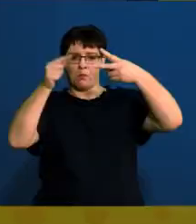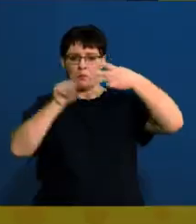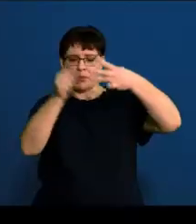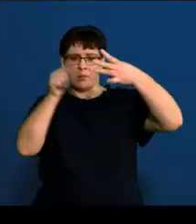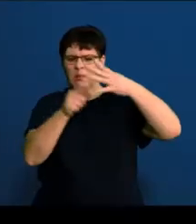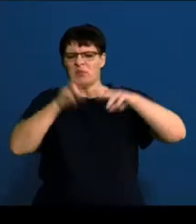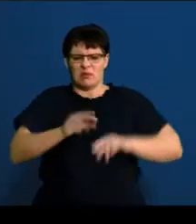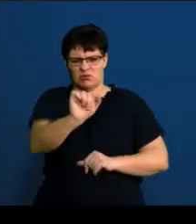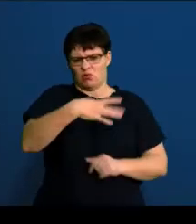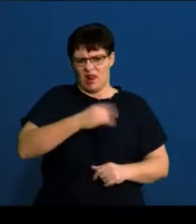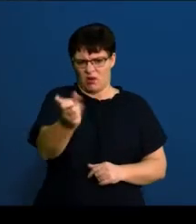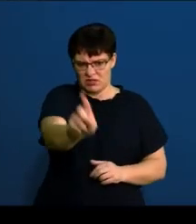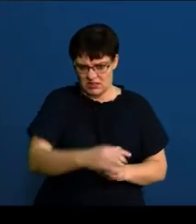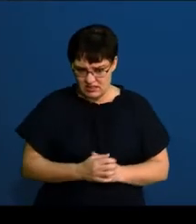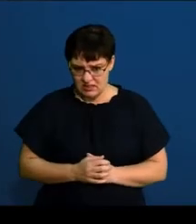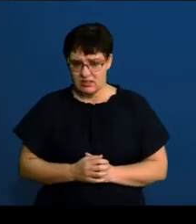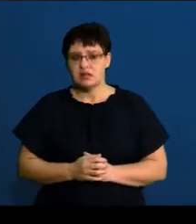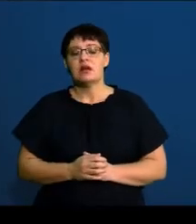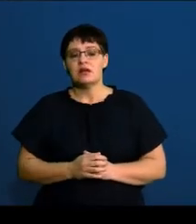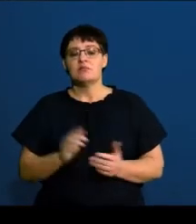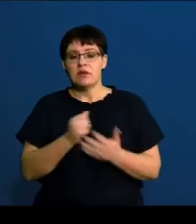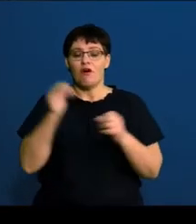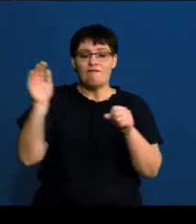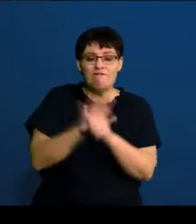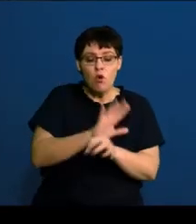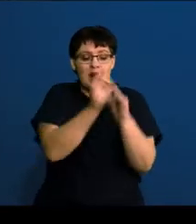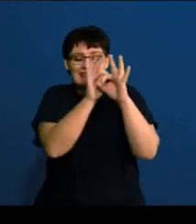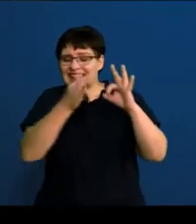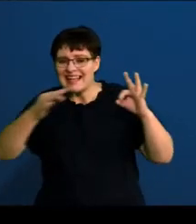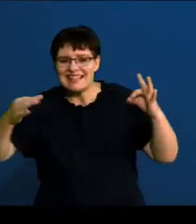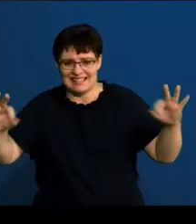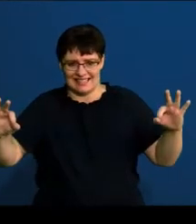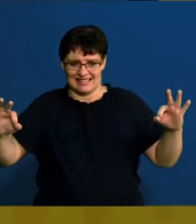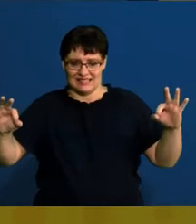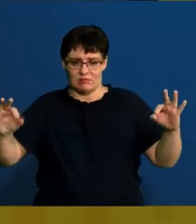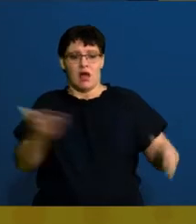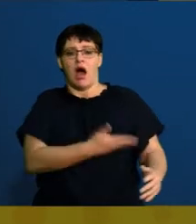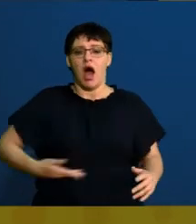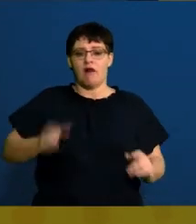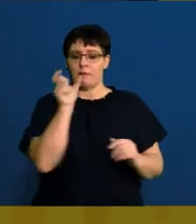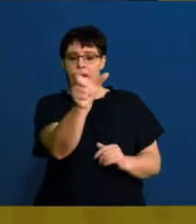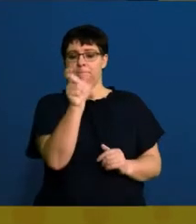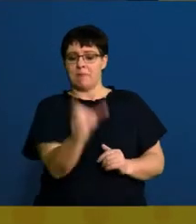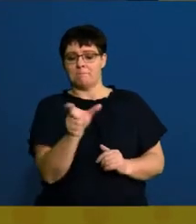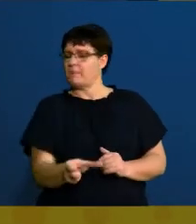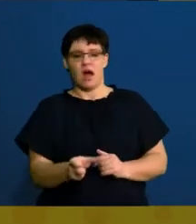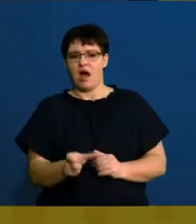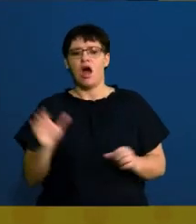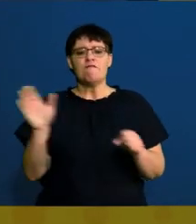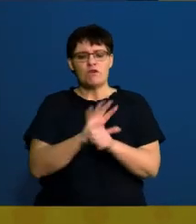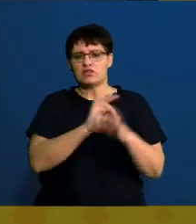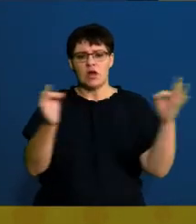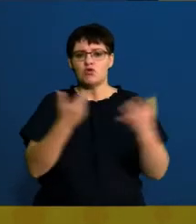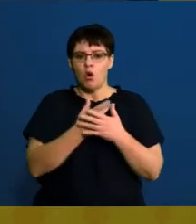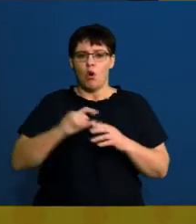you. List the 7 points in full sentences. You must ensure you write in full sentences, do not